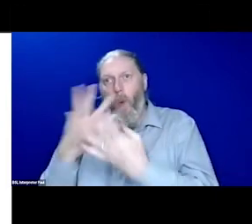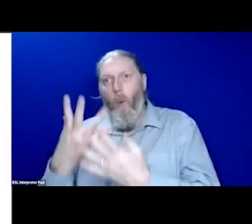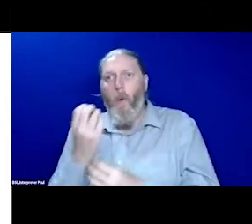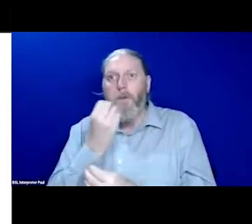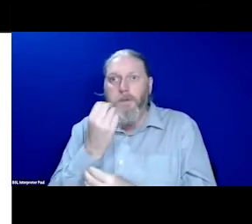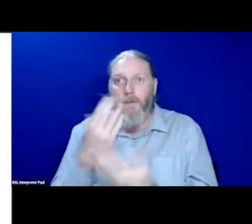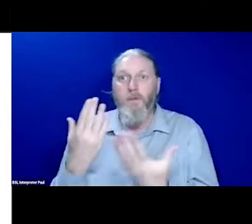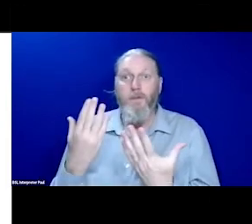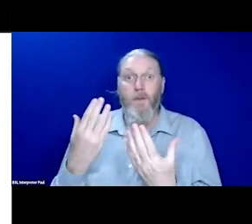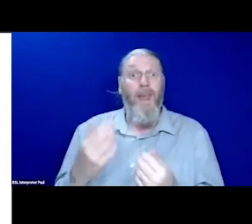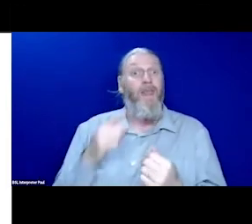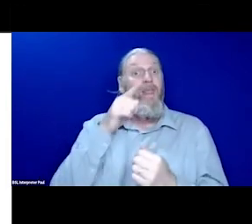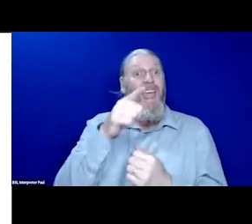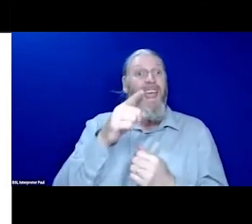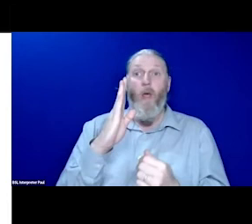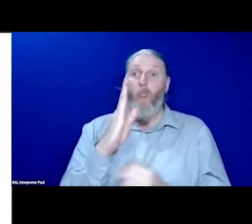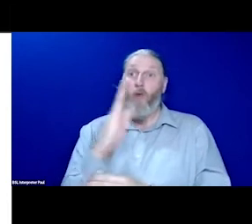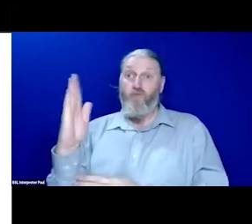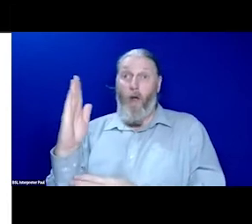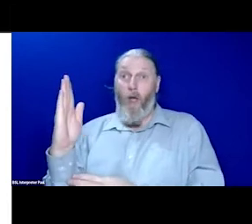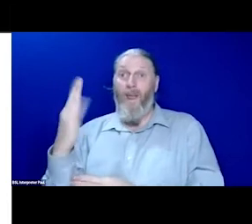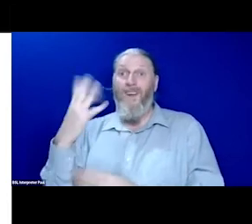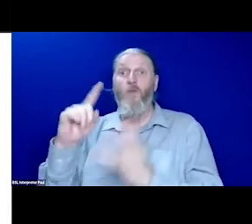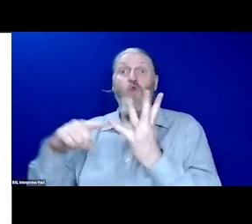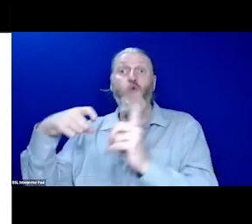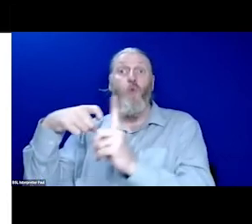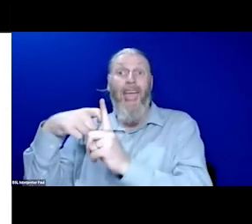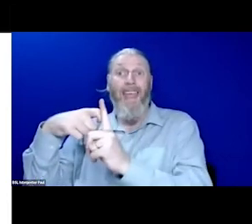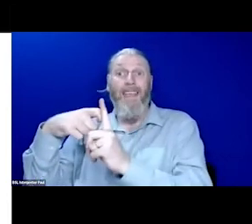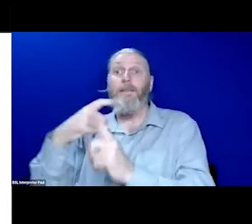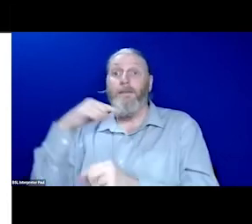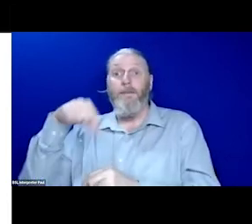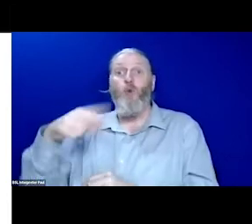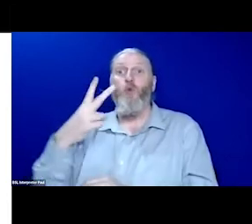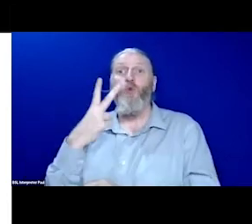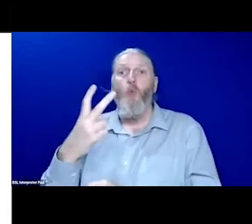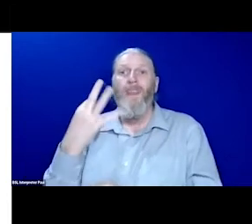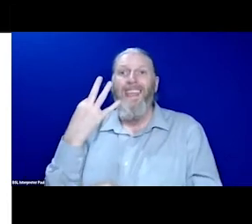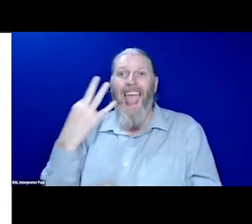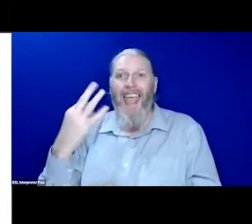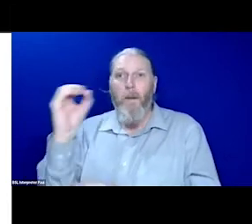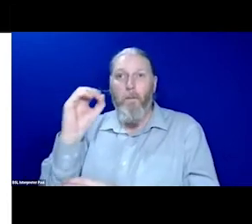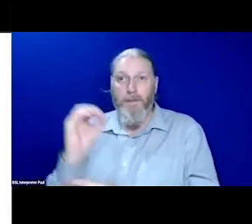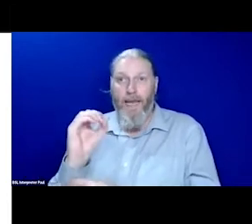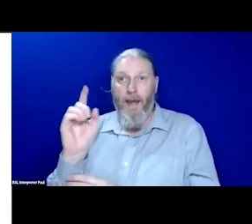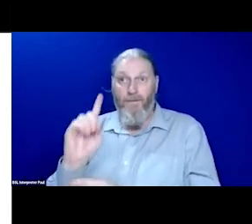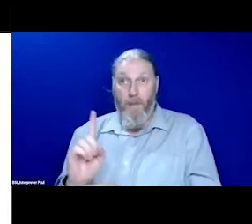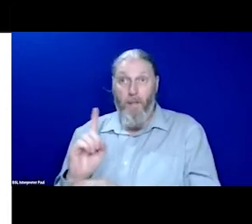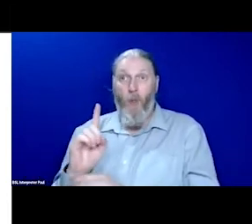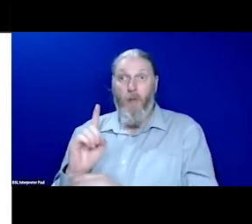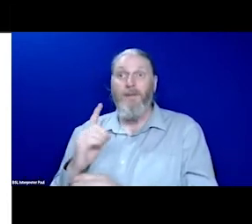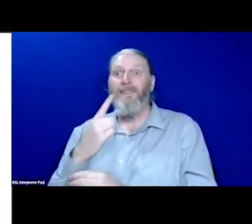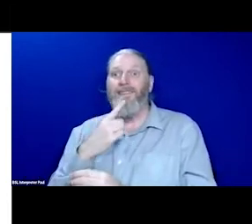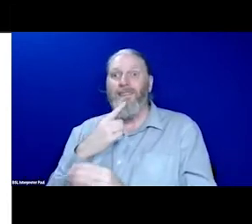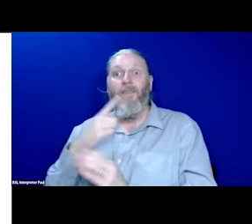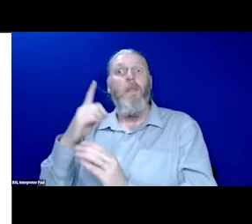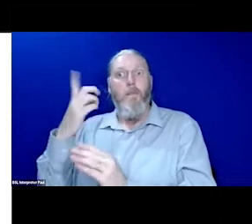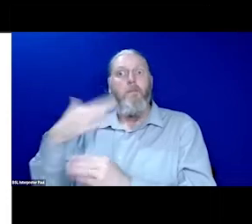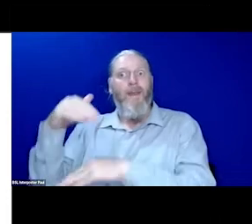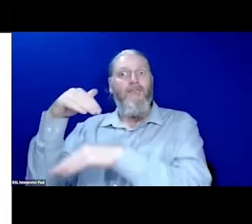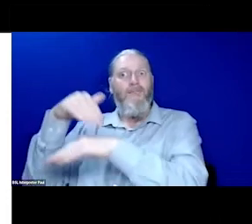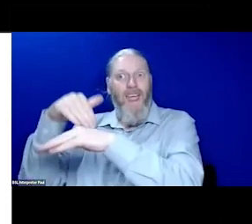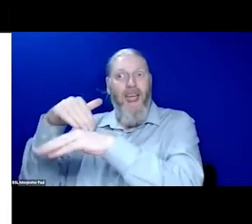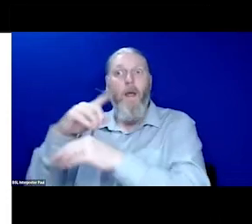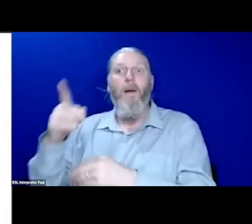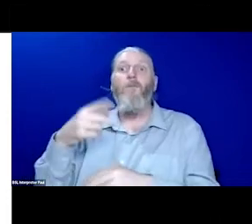UK at the moment, about 28% of young people are reporting these daily life impacts, while in the Philippines, this rises to 74%.